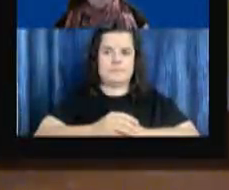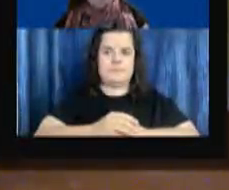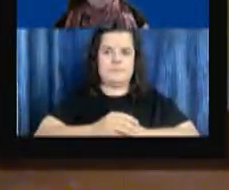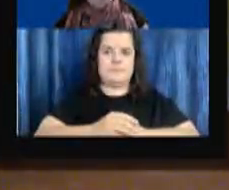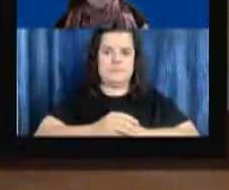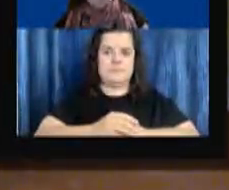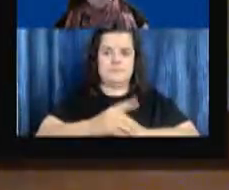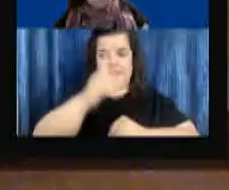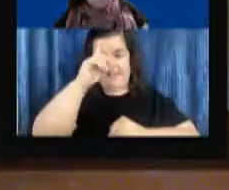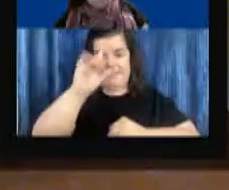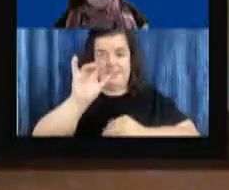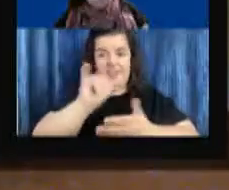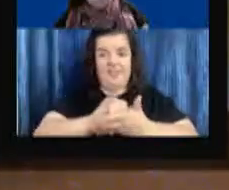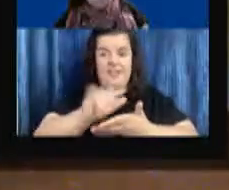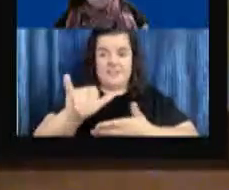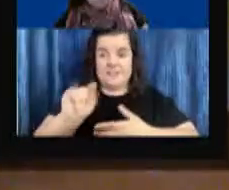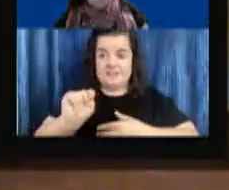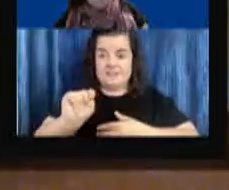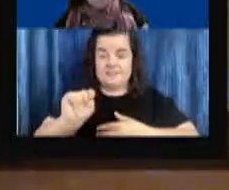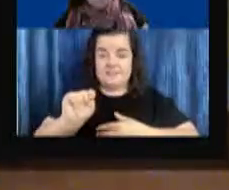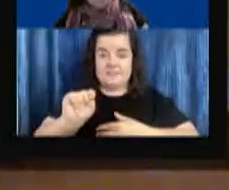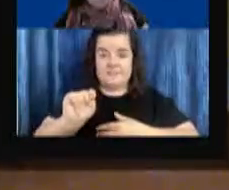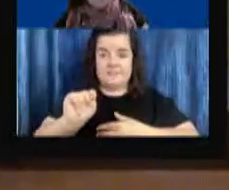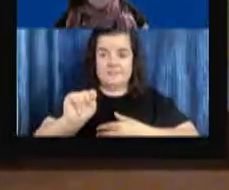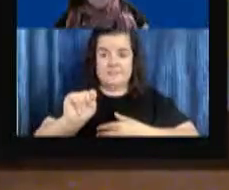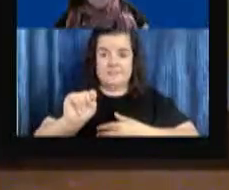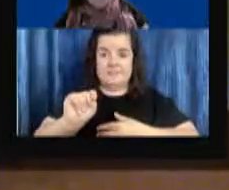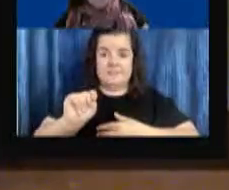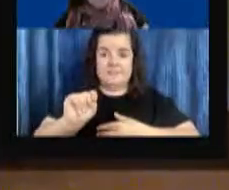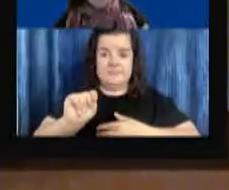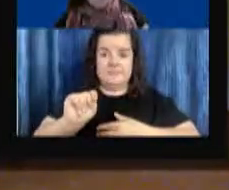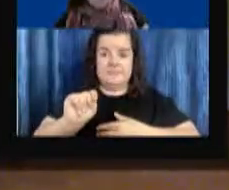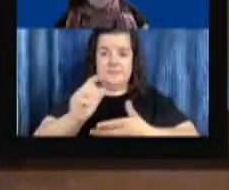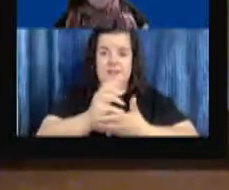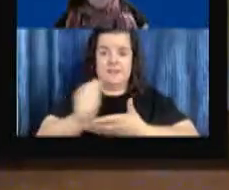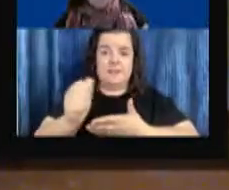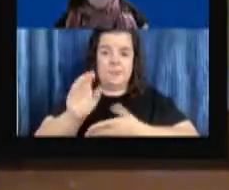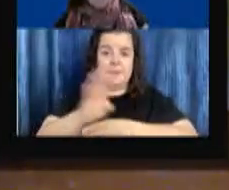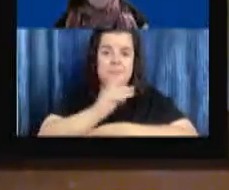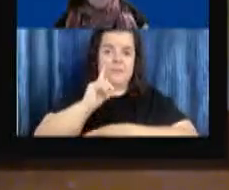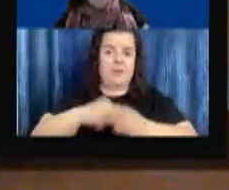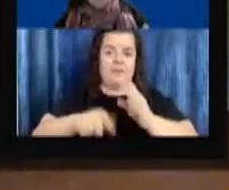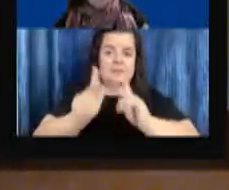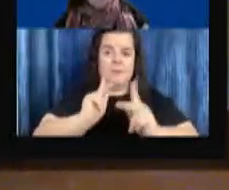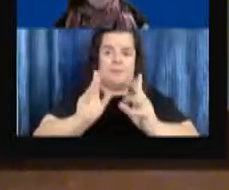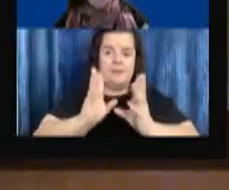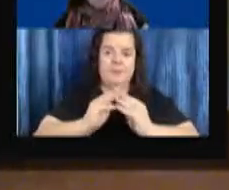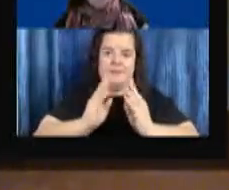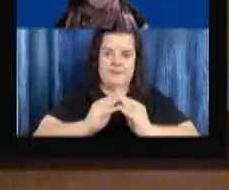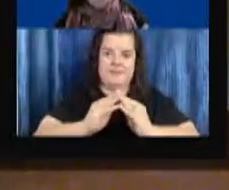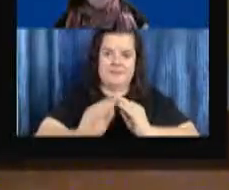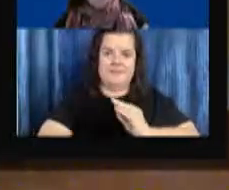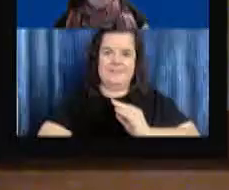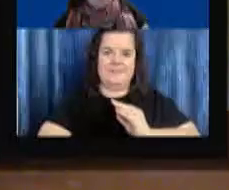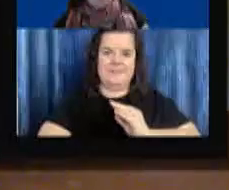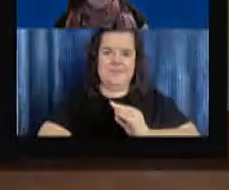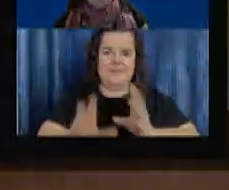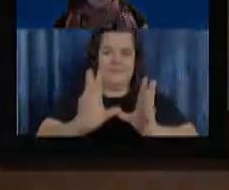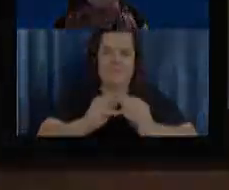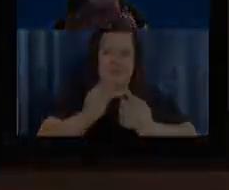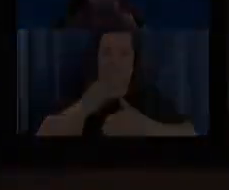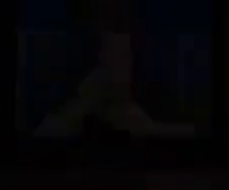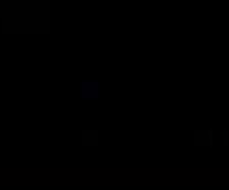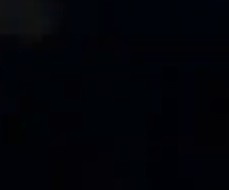that's it, I guess. We've exhausted the business of this public hearing, and the meeting is adjourned.